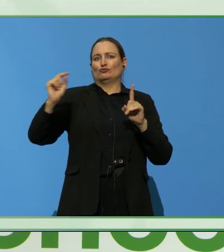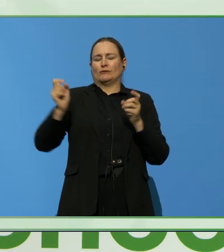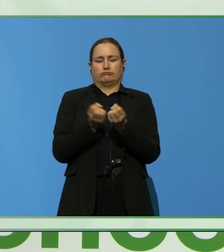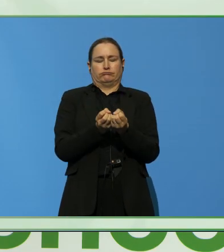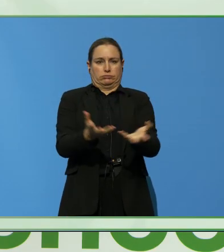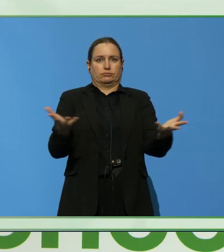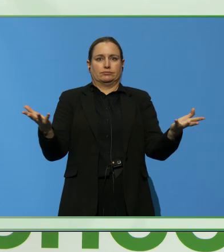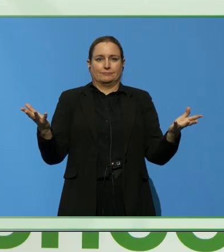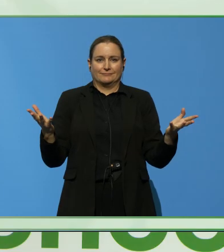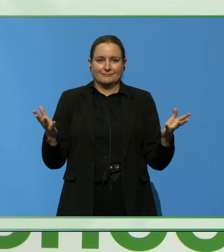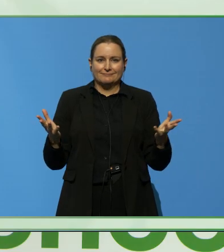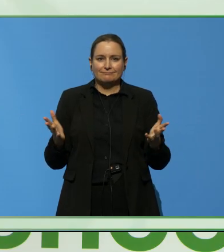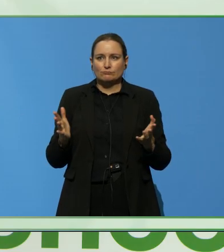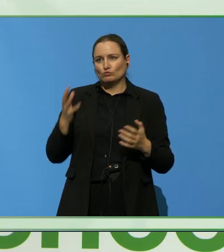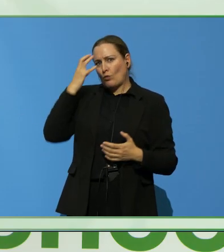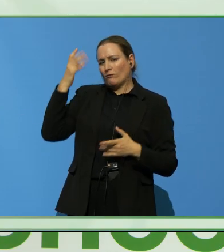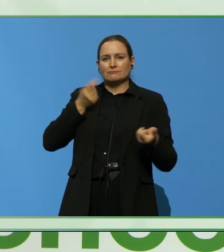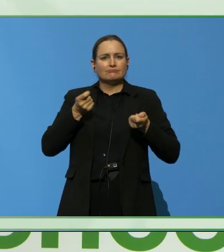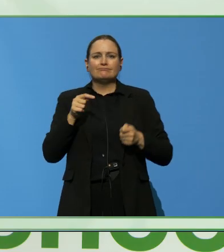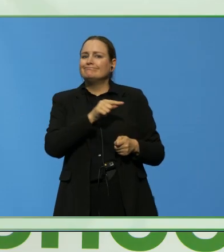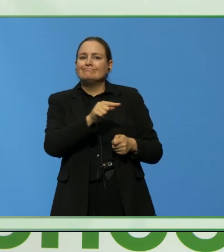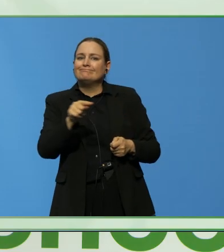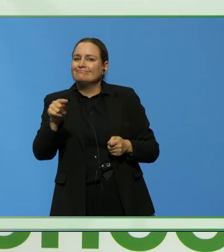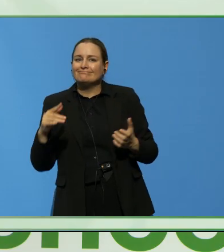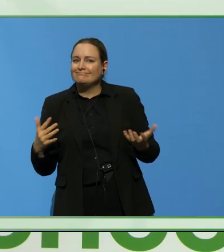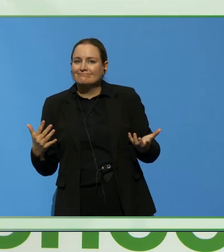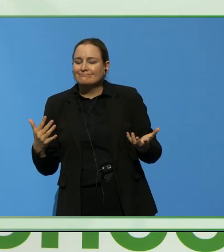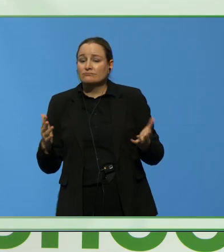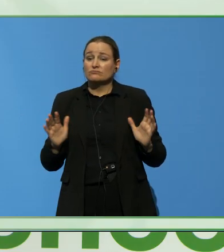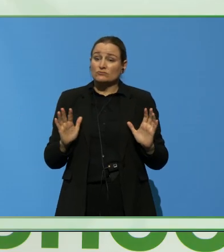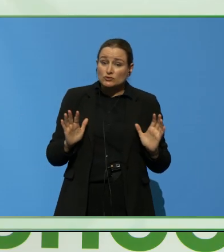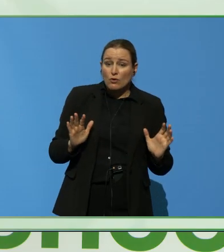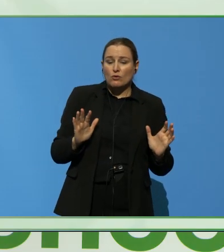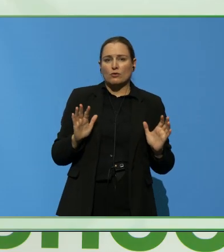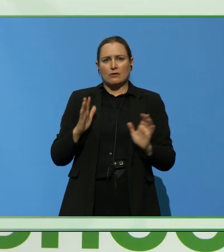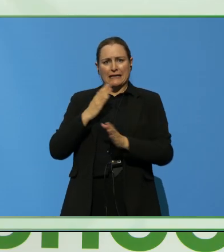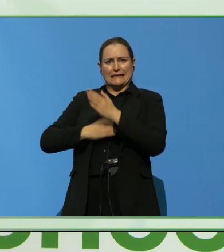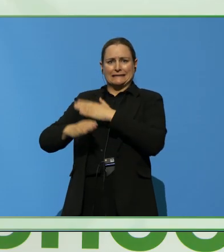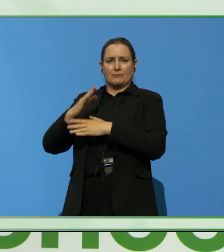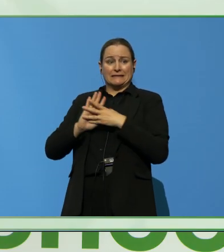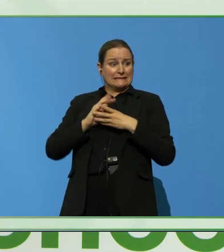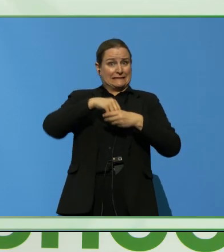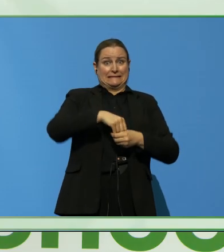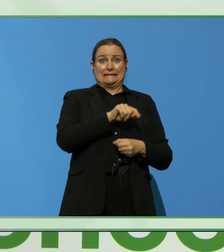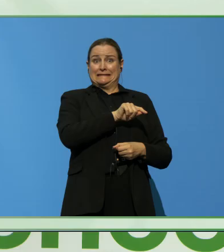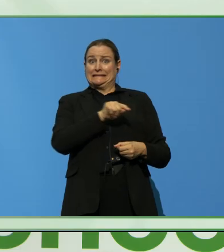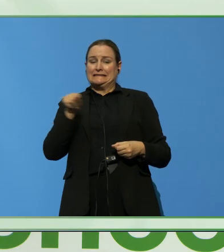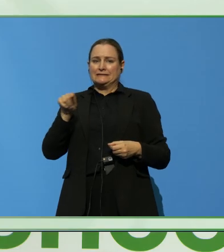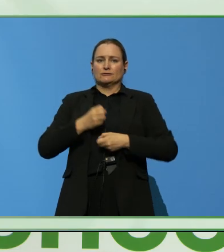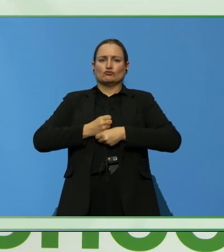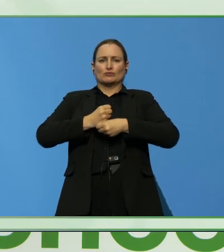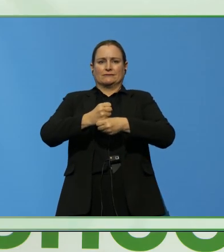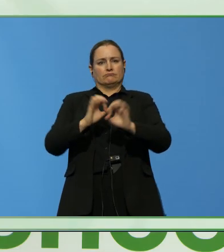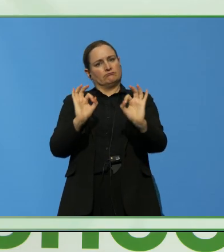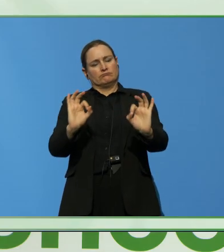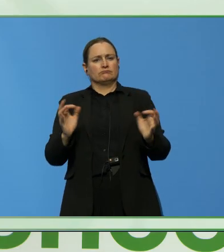disability and it's able and its capacity to integrate disability equality is enhanced and supported? So we